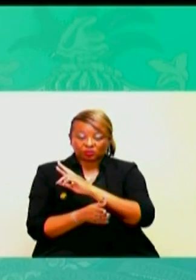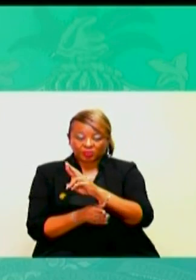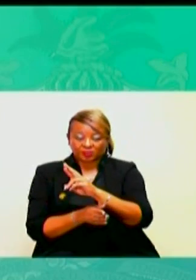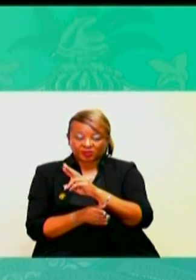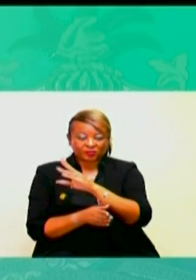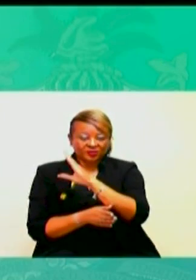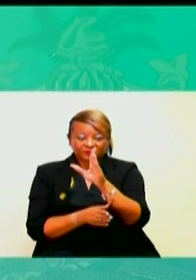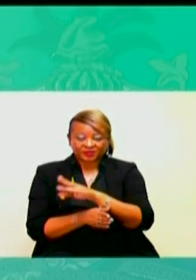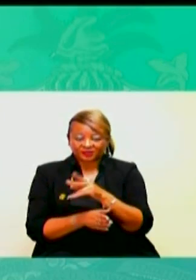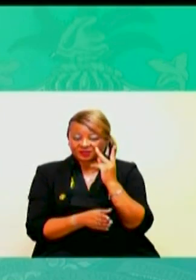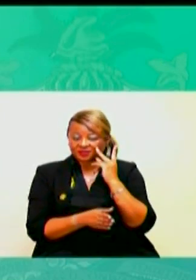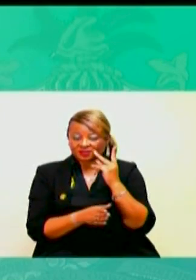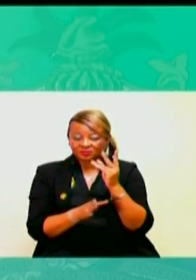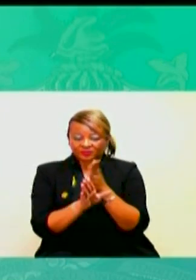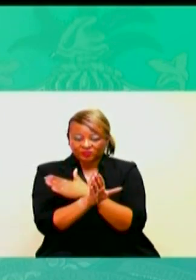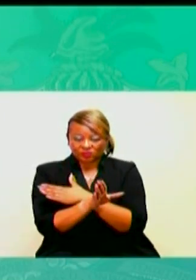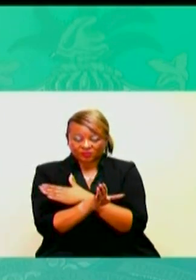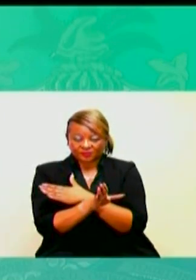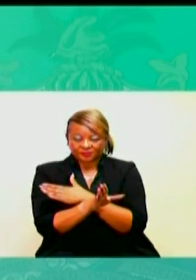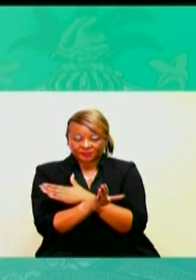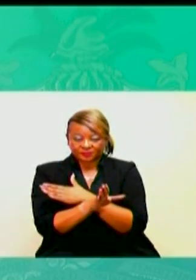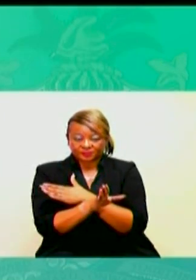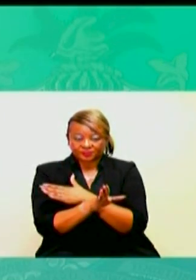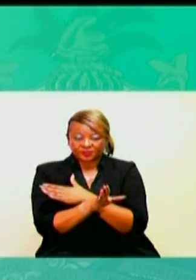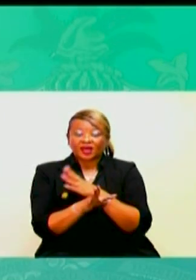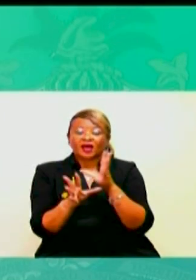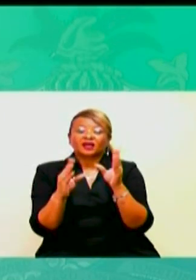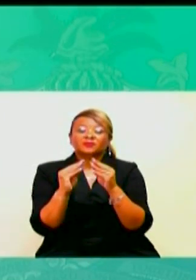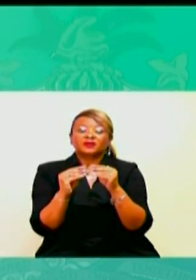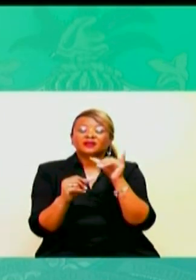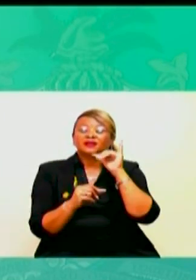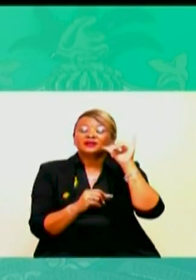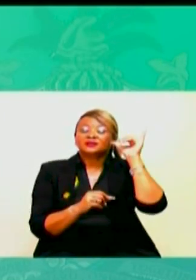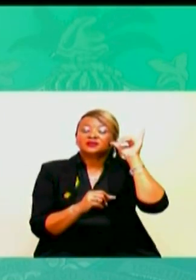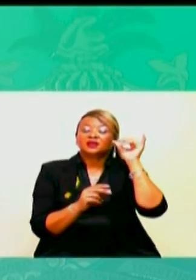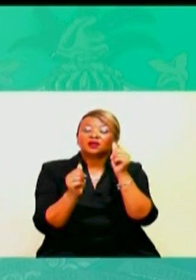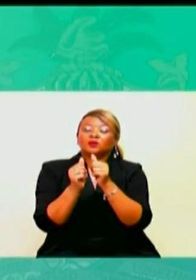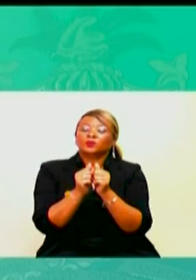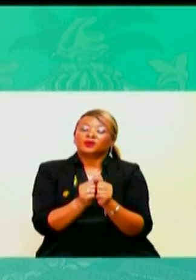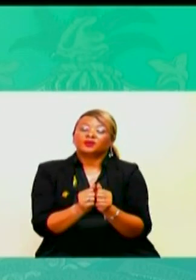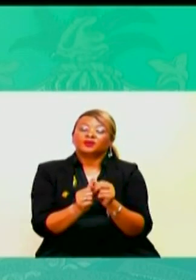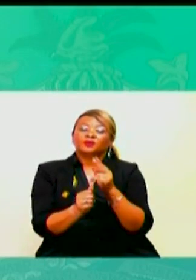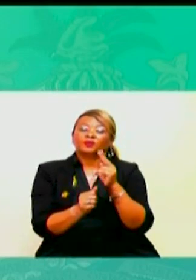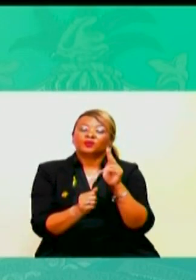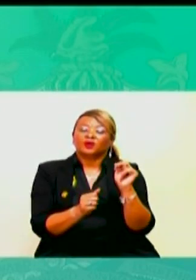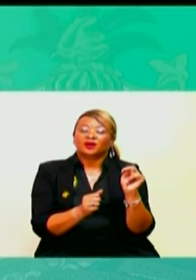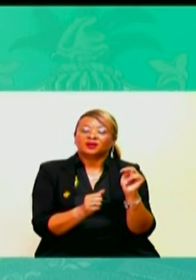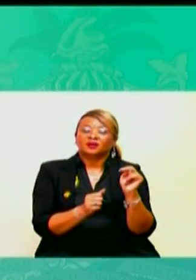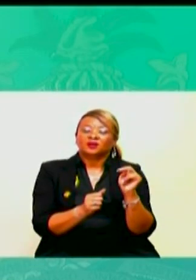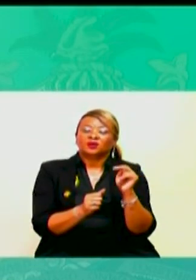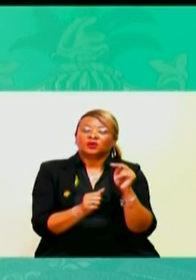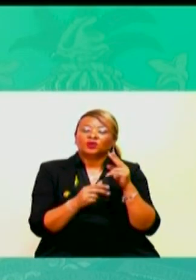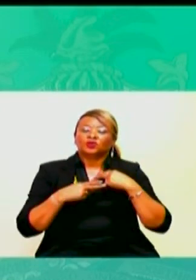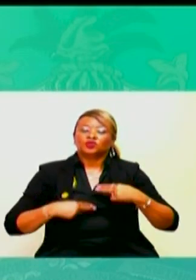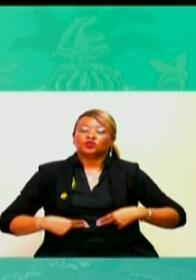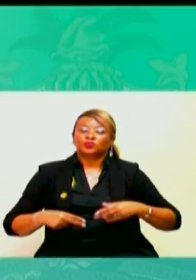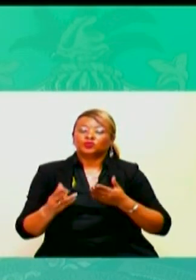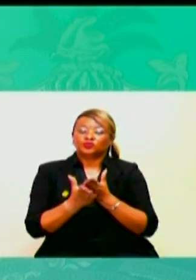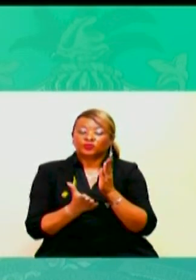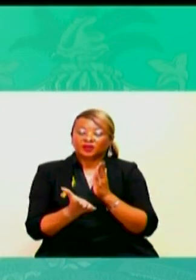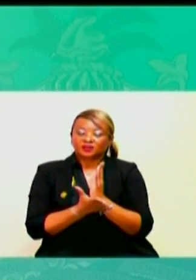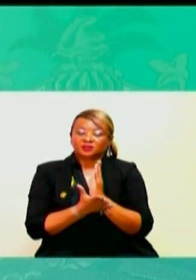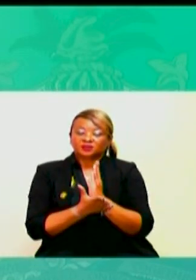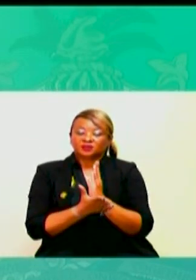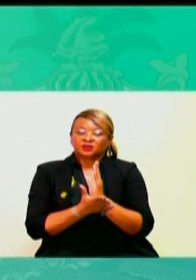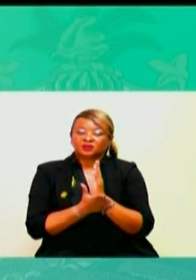seen this before. Mm. And so, Madam Speaker, I had a meeting yesterday with the United Nations Human Rights Commission. I also had